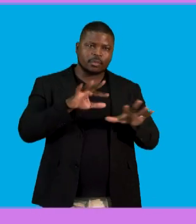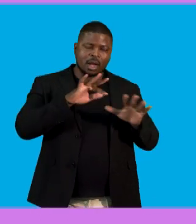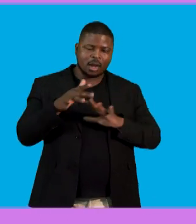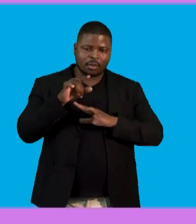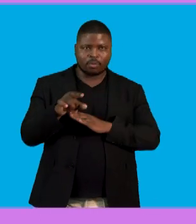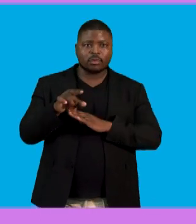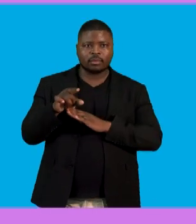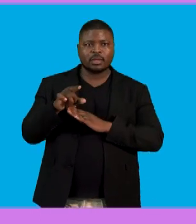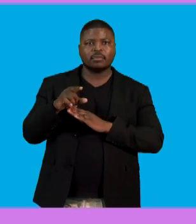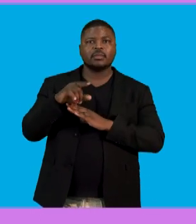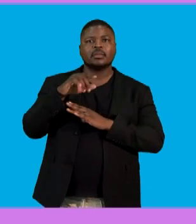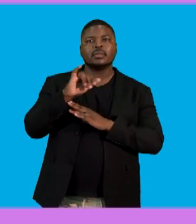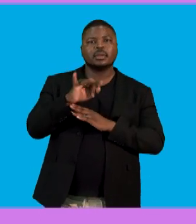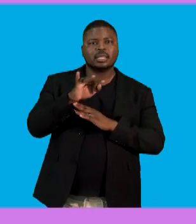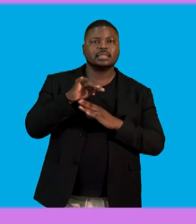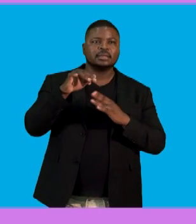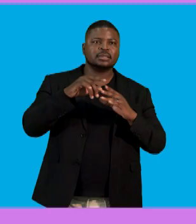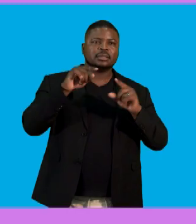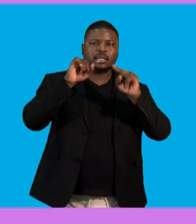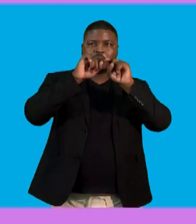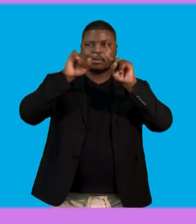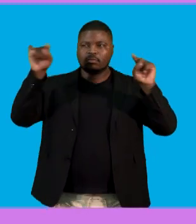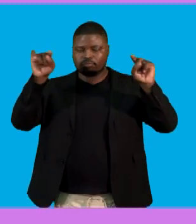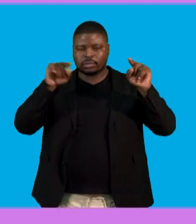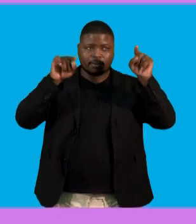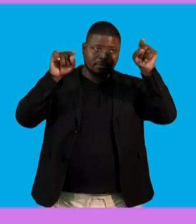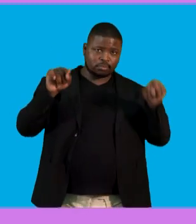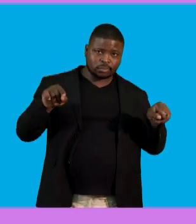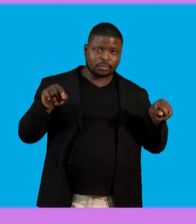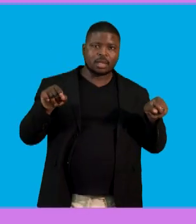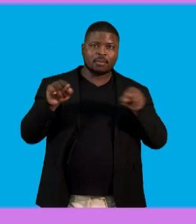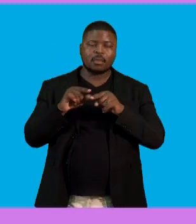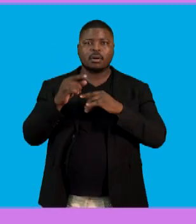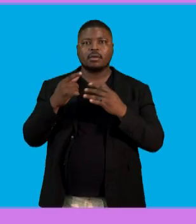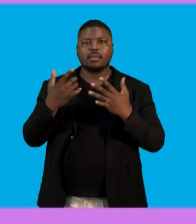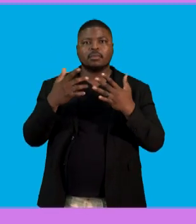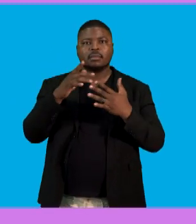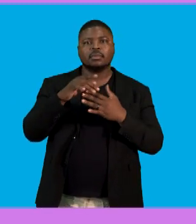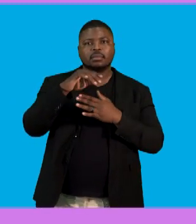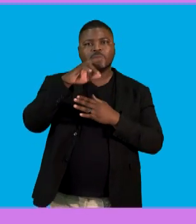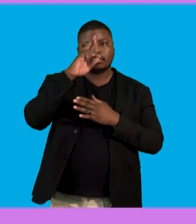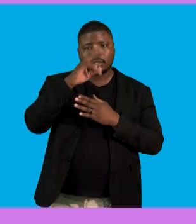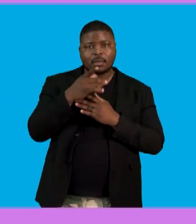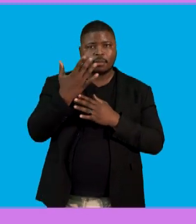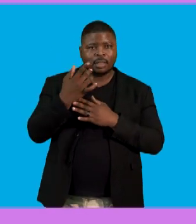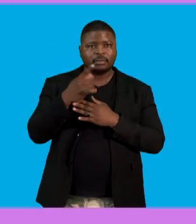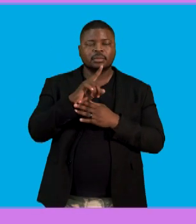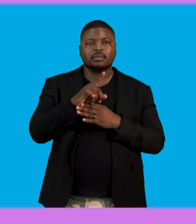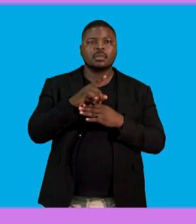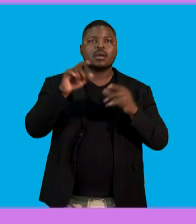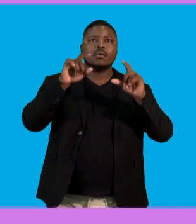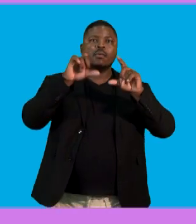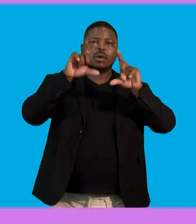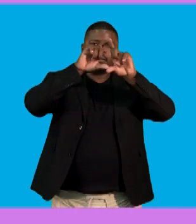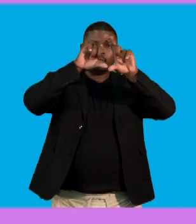the bedroom is a rectangle. What are the properties of a rectangle? We know that the properties of a rectangle is that the opposite sides